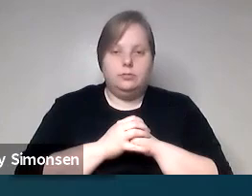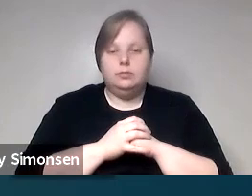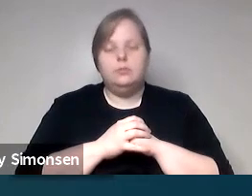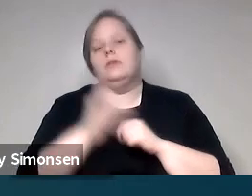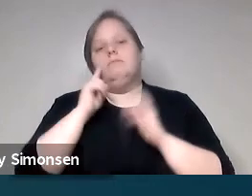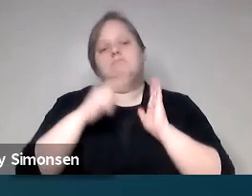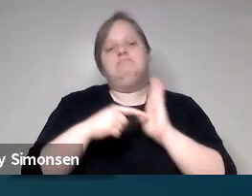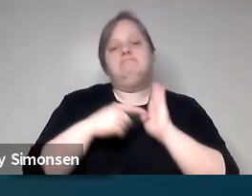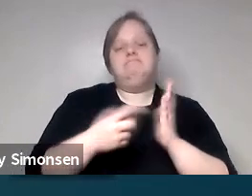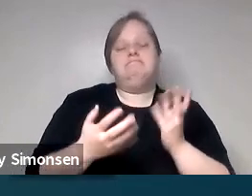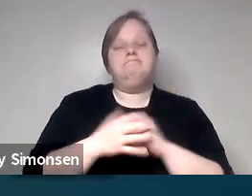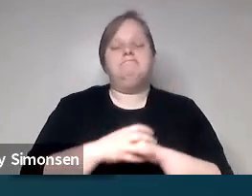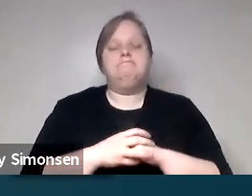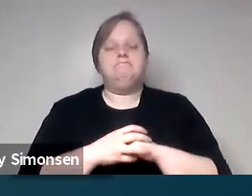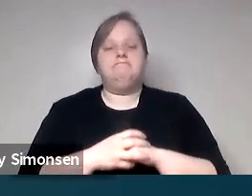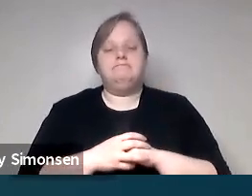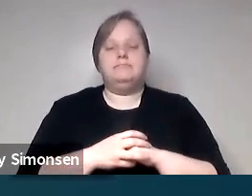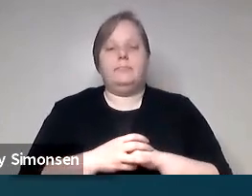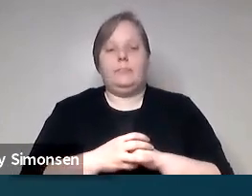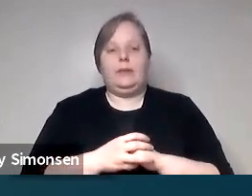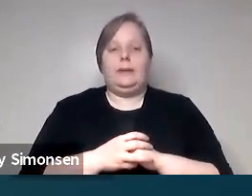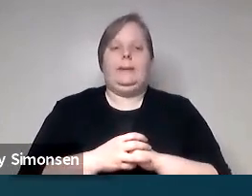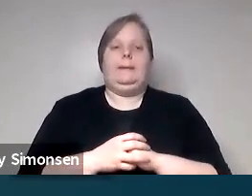as, are they,